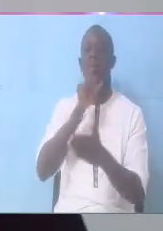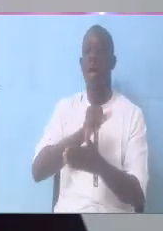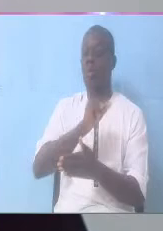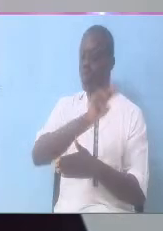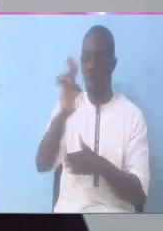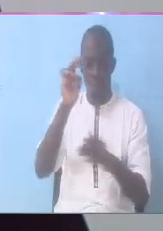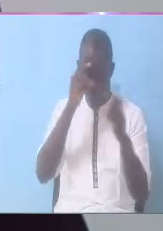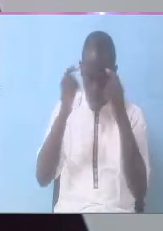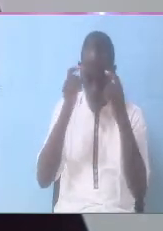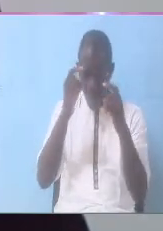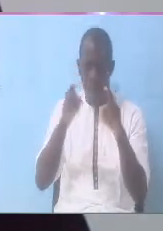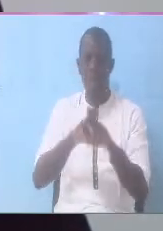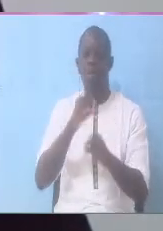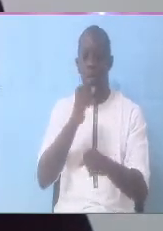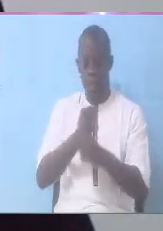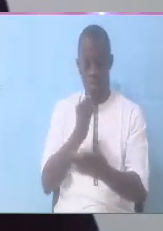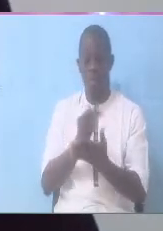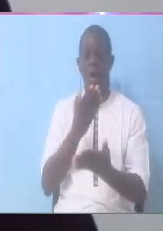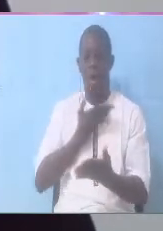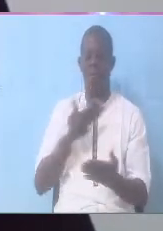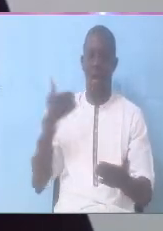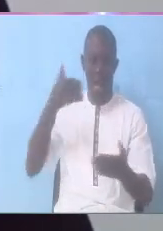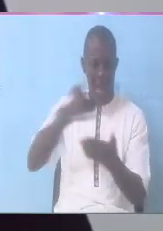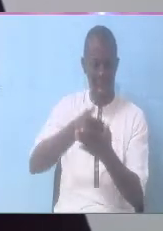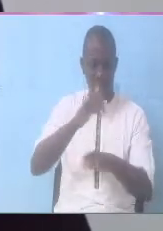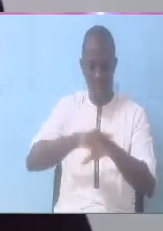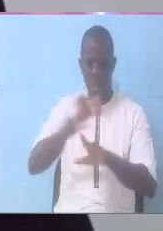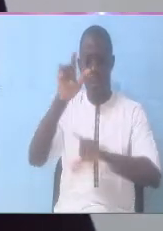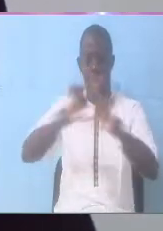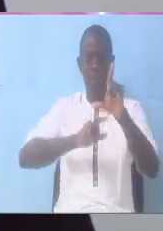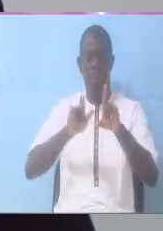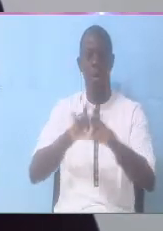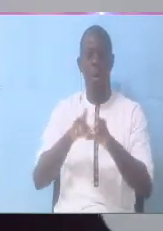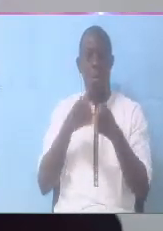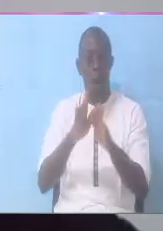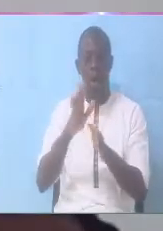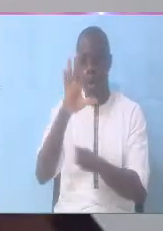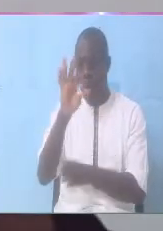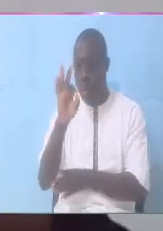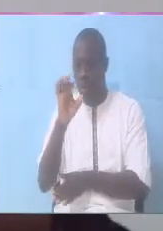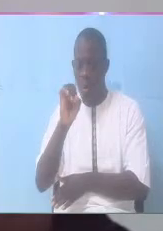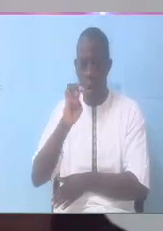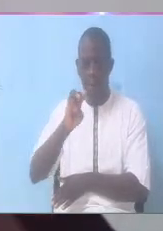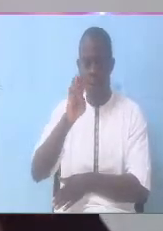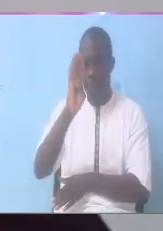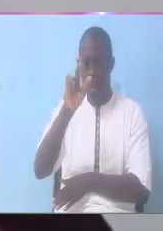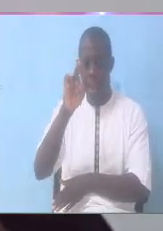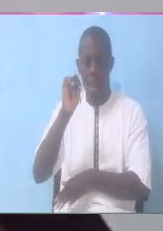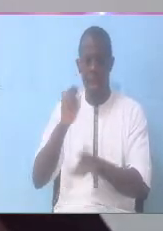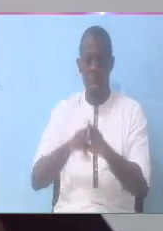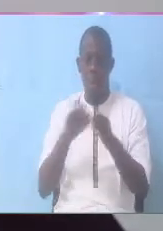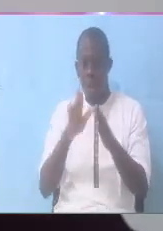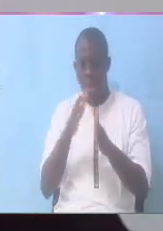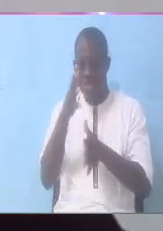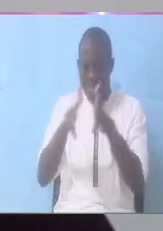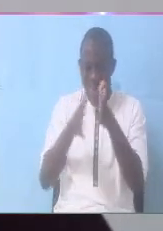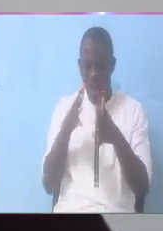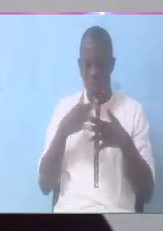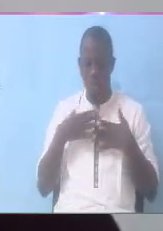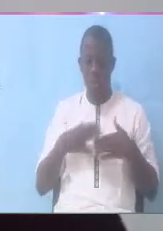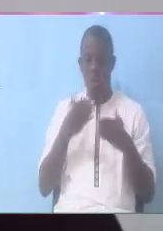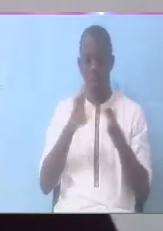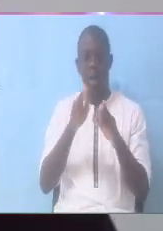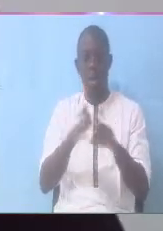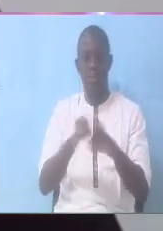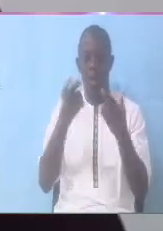he wasn't very comfortable. And then Jame went inside. It's just when you go inside the building, there's a small corridor with Daba, and